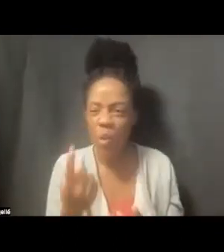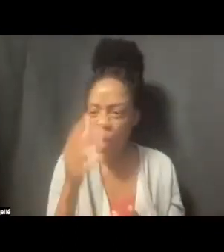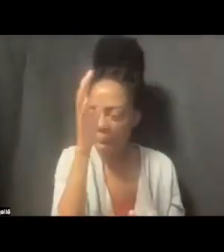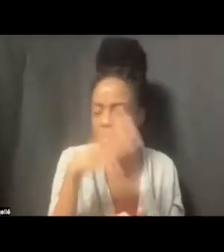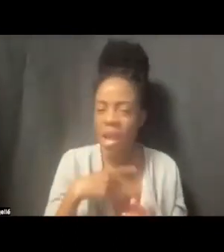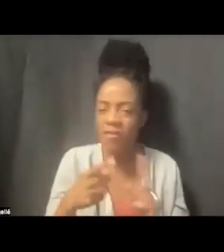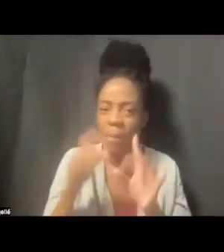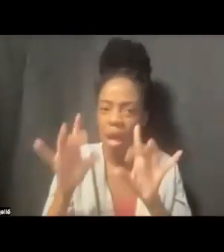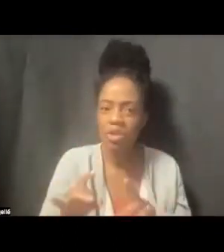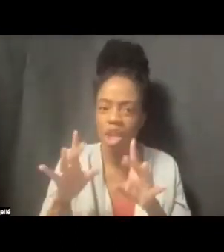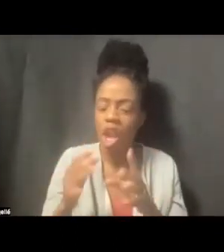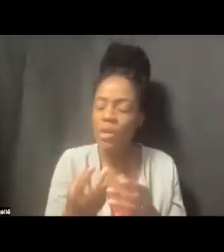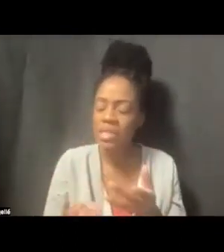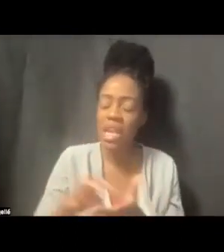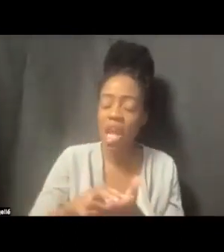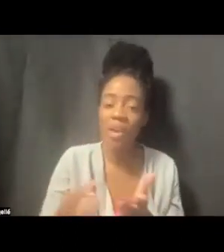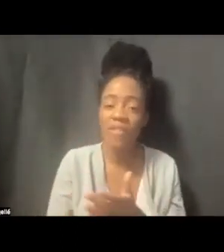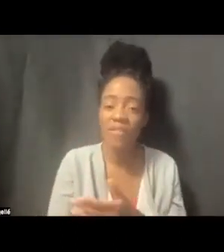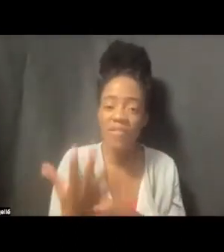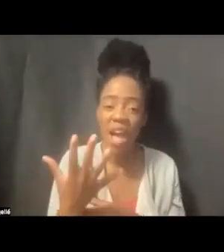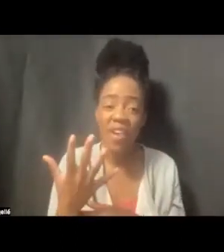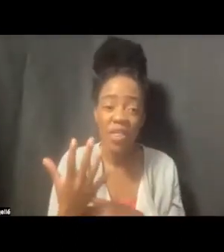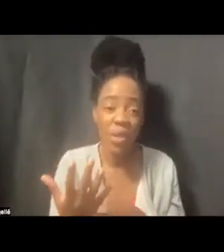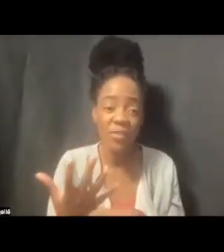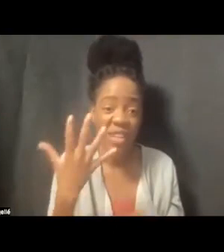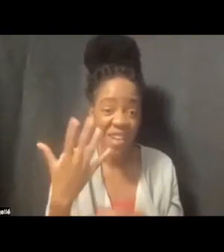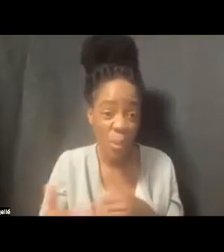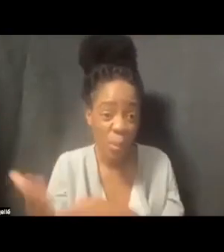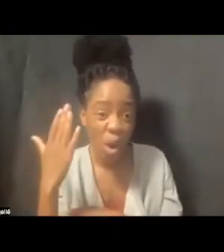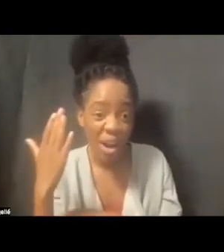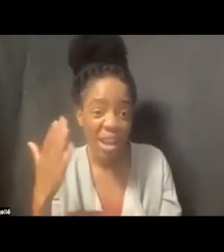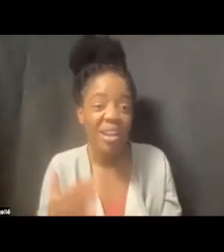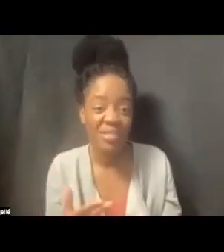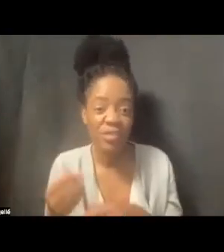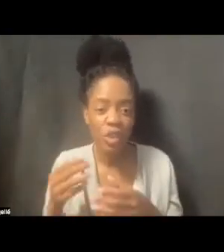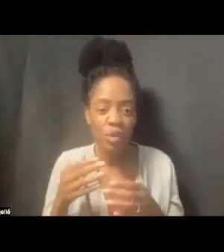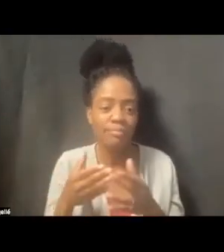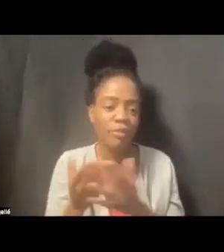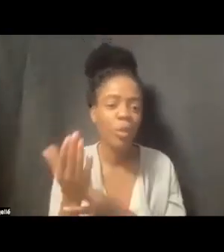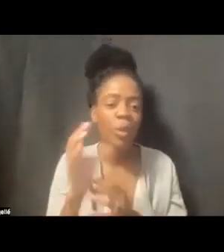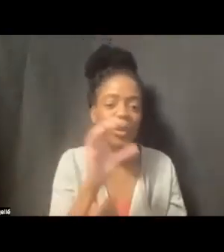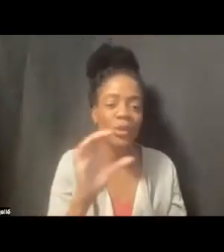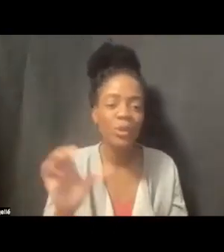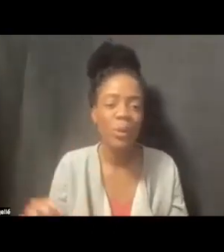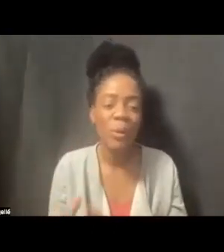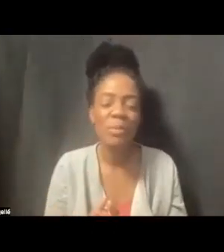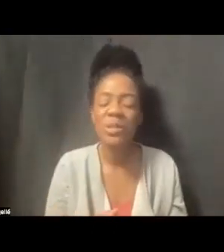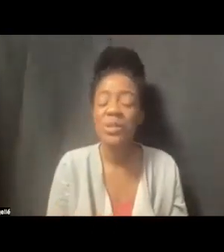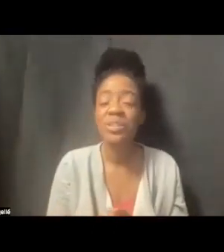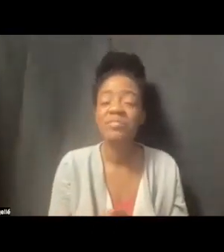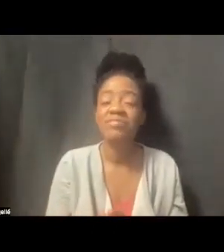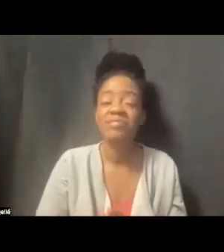up at 5 a.m. to take a class. It was all on Zoom. Yeah. So that was really very, very exciting, gratifying when I